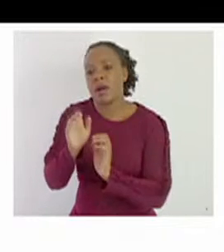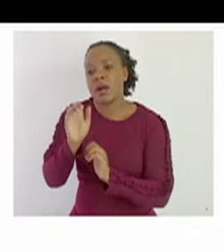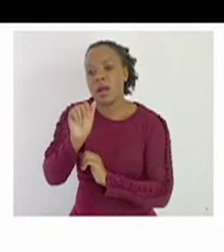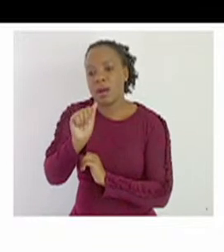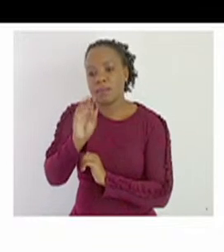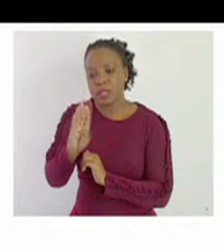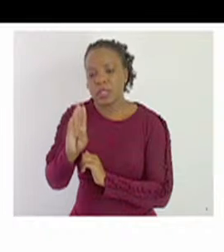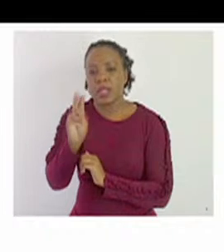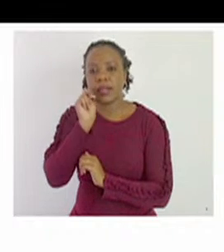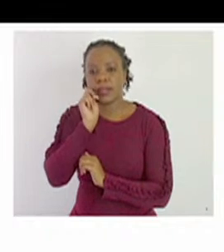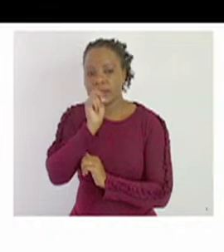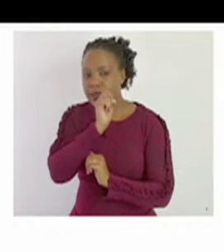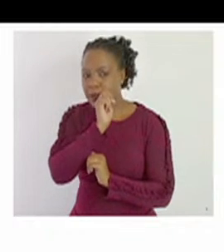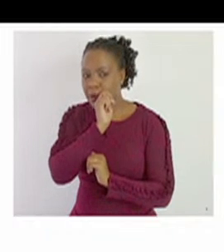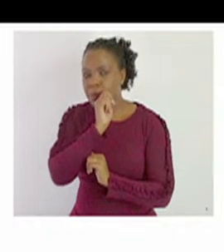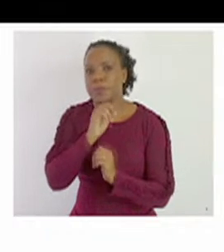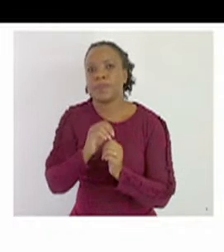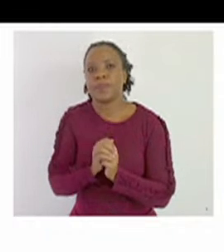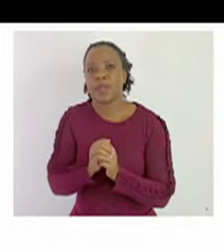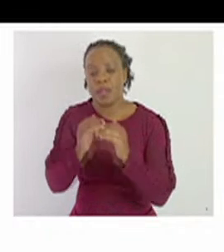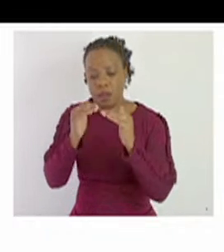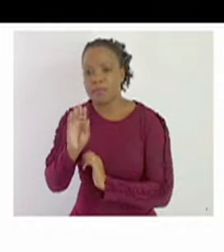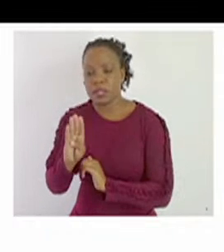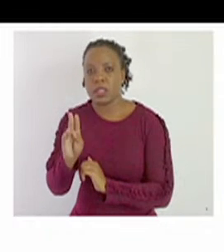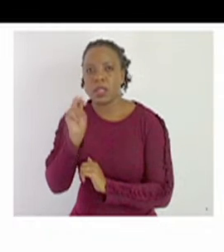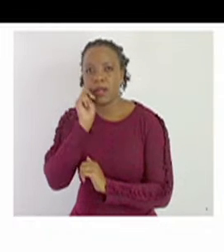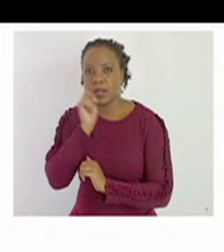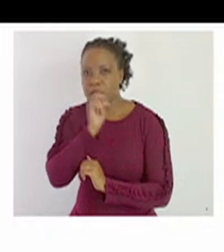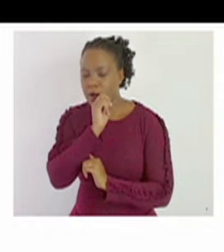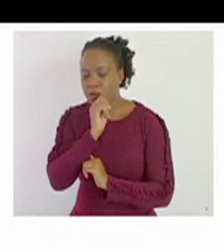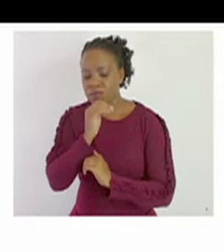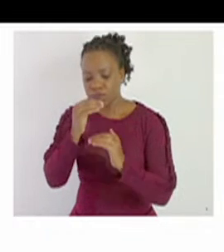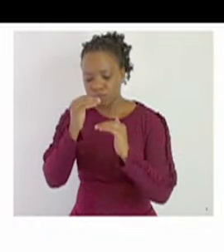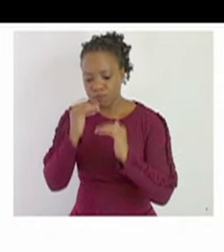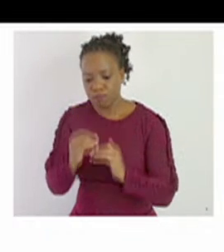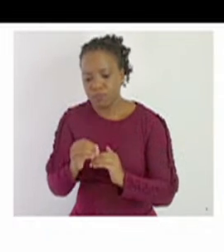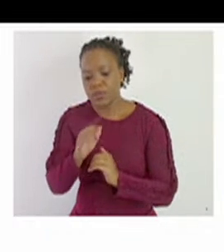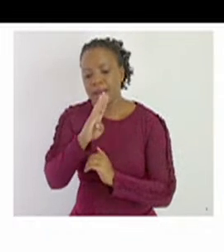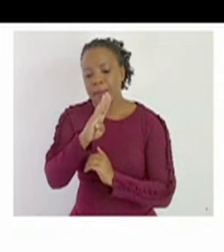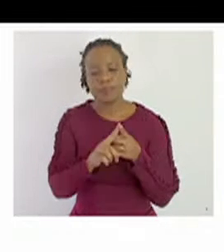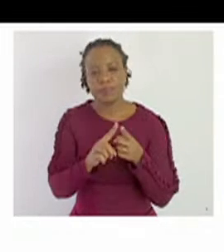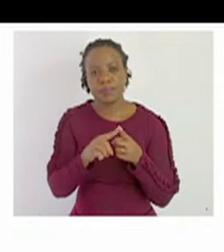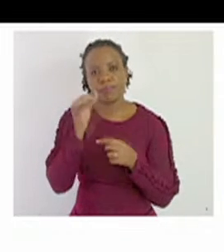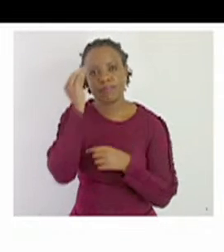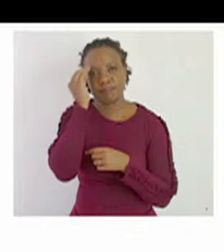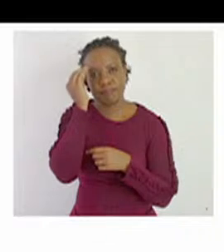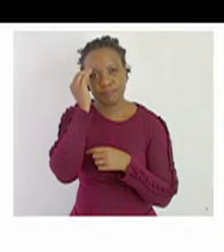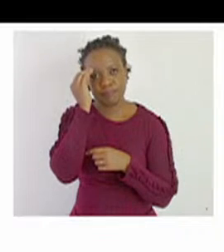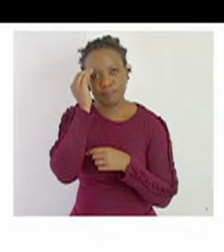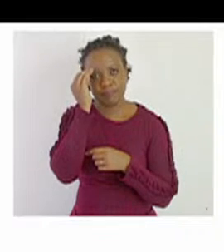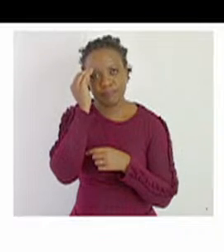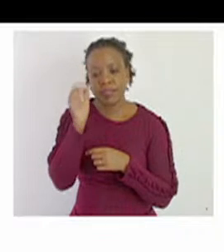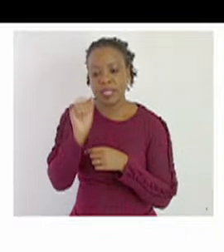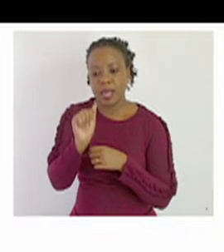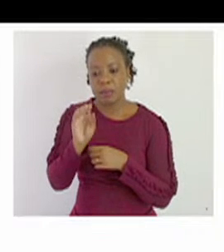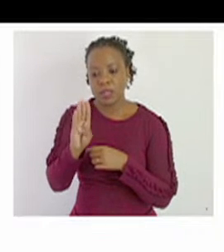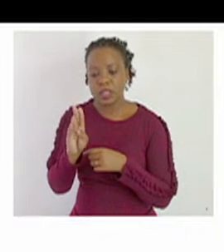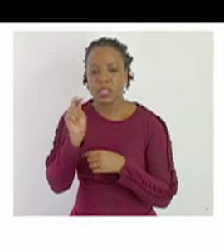adjectives. Noun is anger. Right. Last but not least, abstract noun is